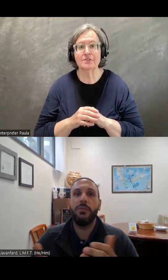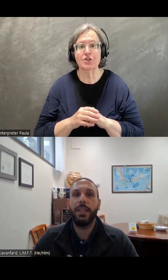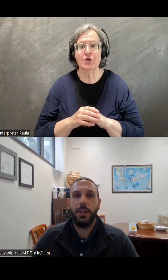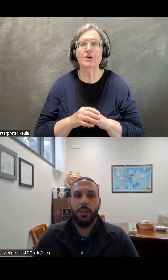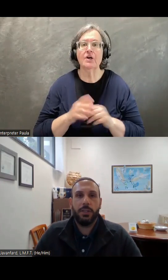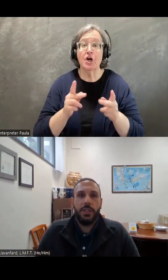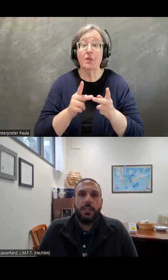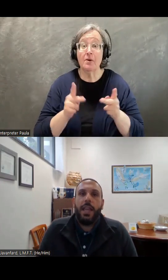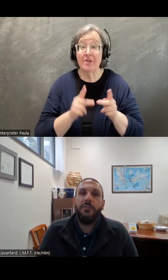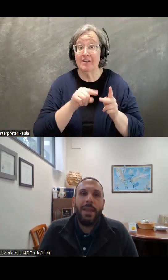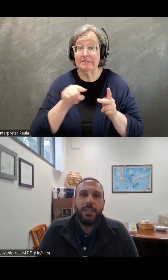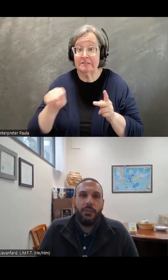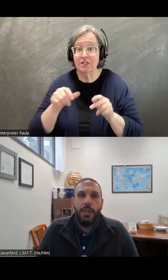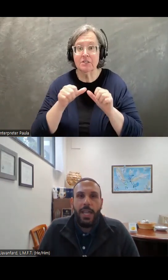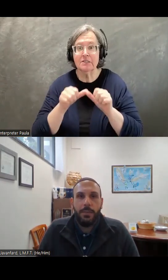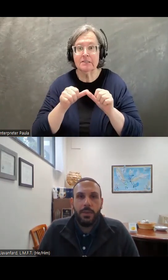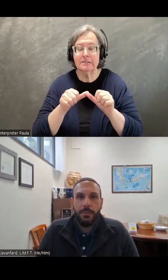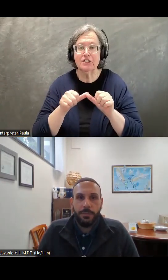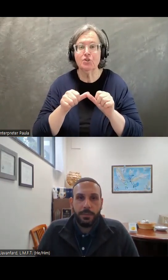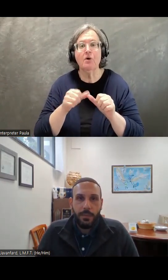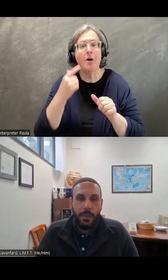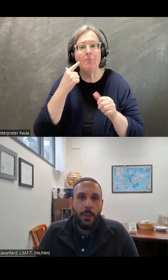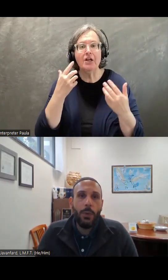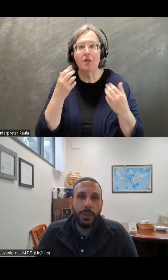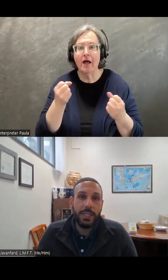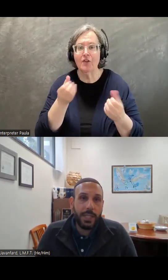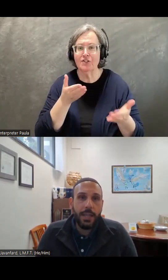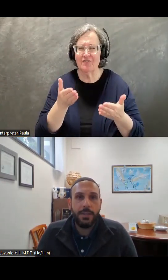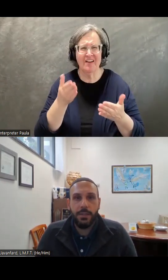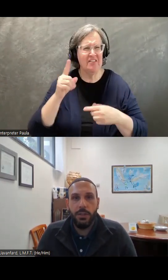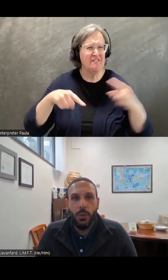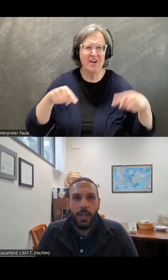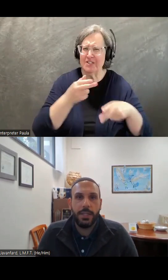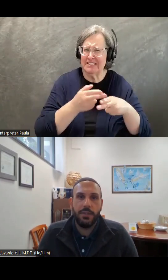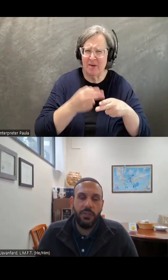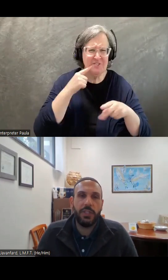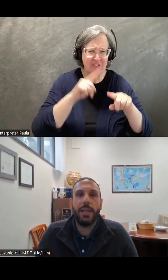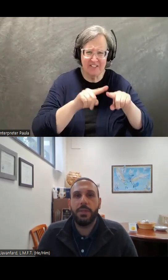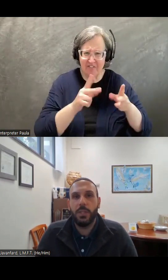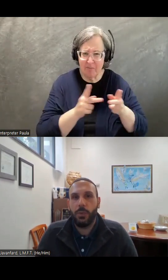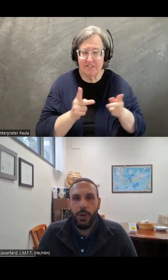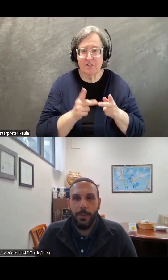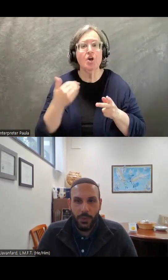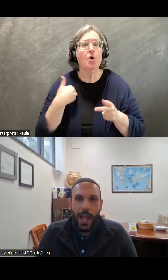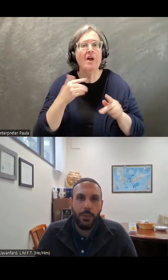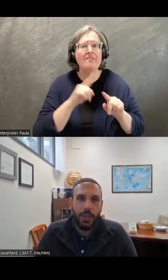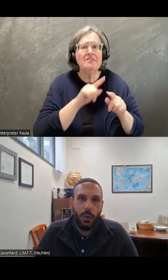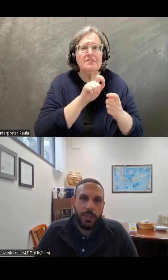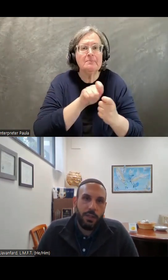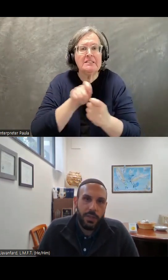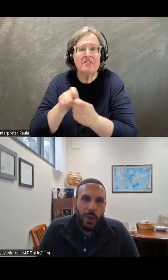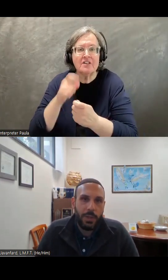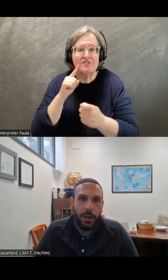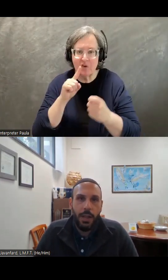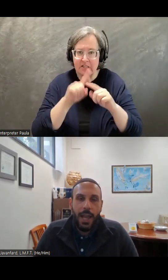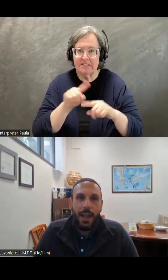continuum of mental health services have many different names. And while we will discuss the nuances of different types of these programs throughout the course